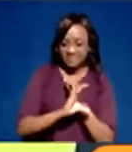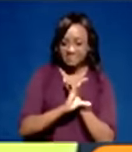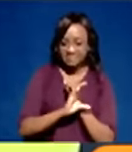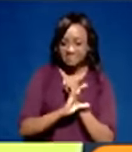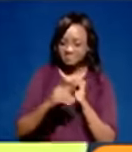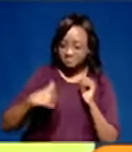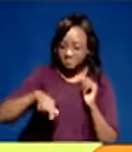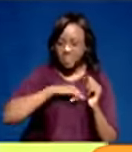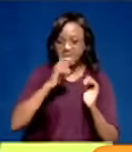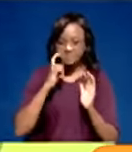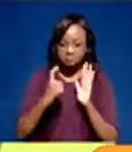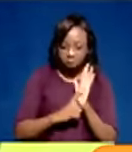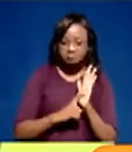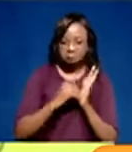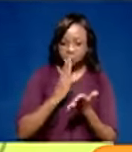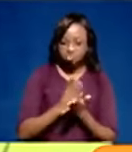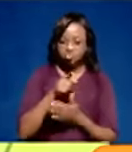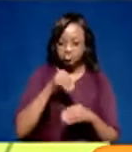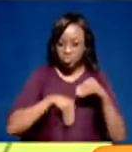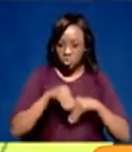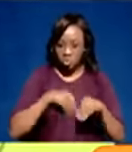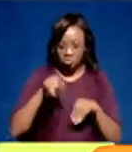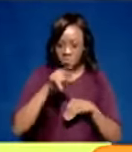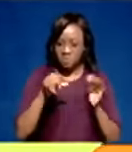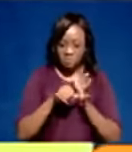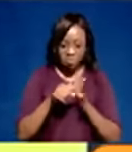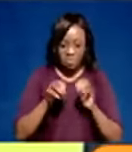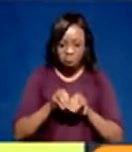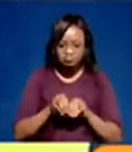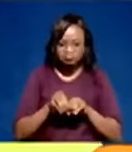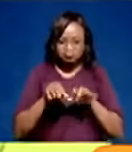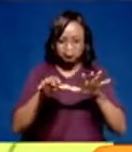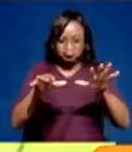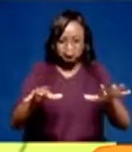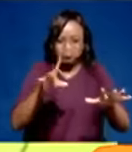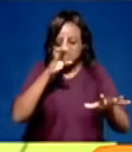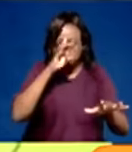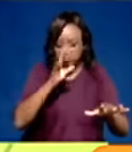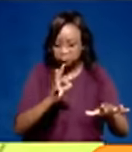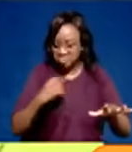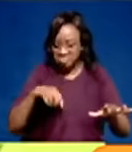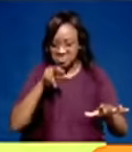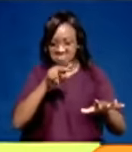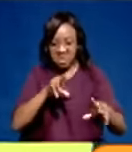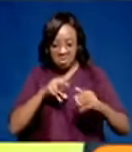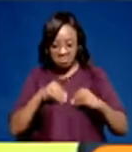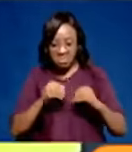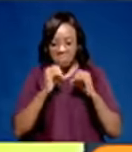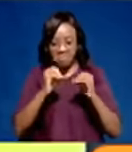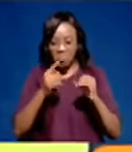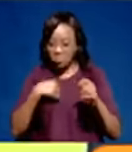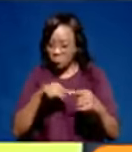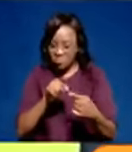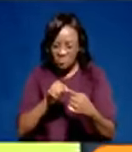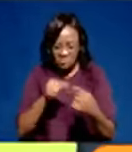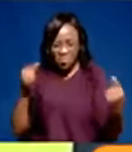all recognize corruption is endemic, it is a problem, it is unacceptable, it is condemned,